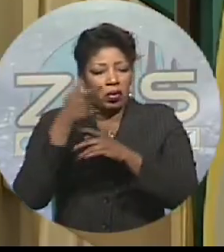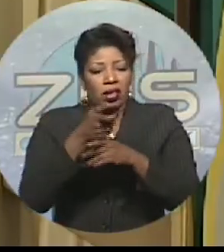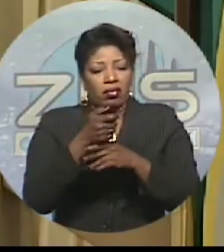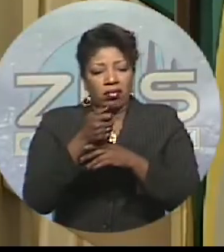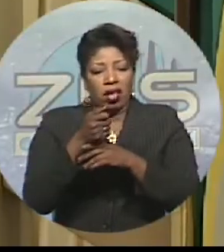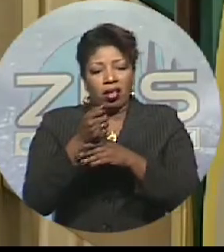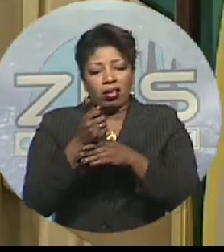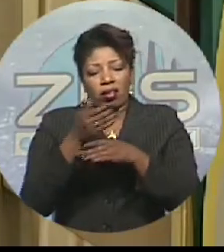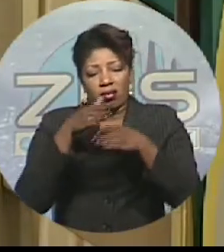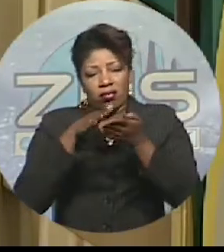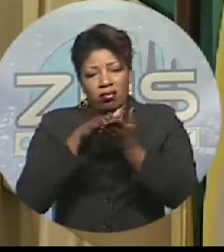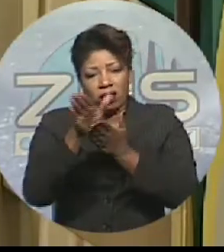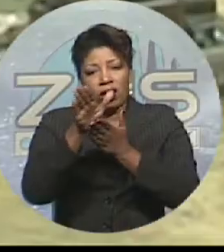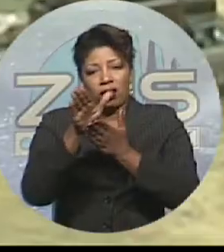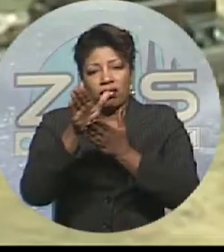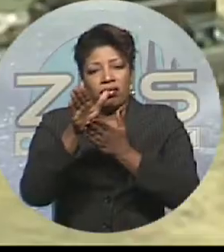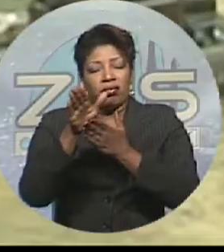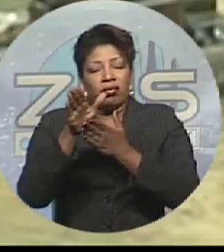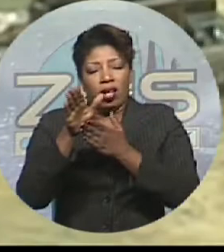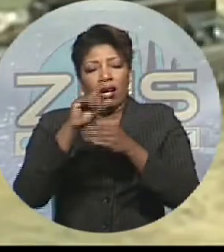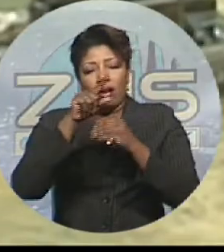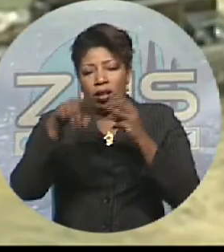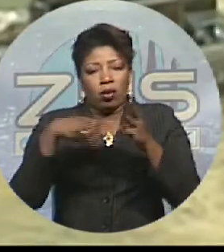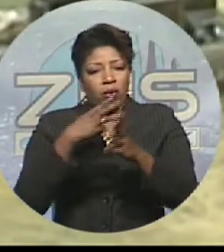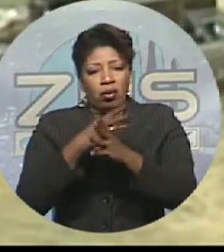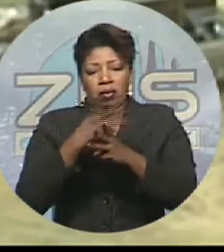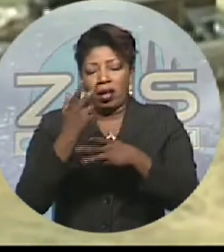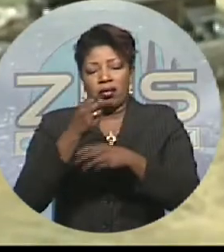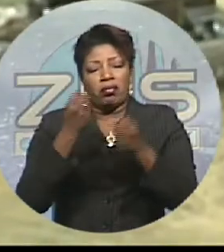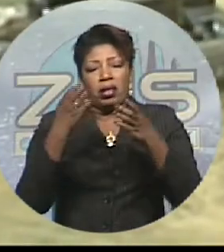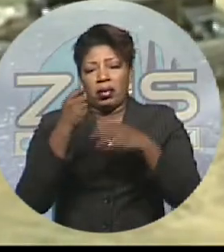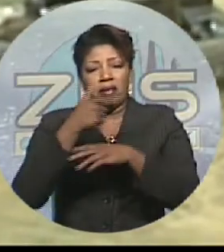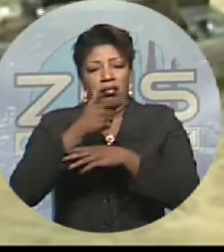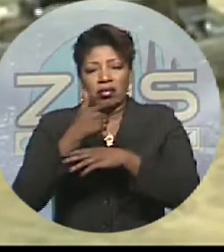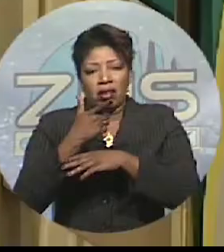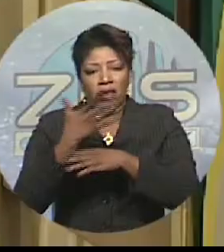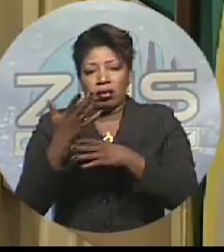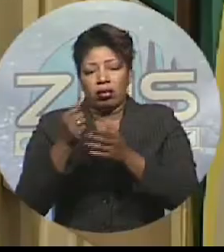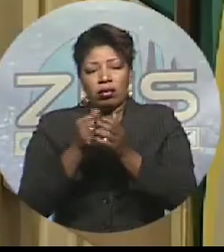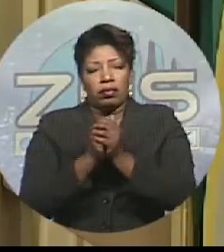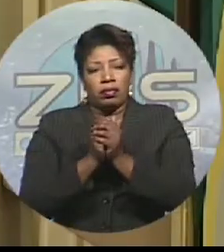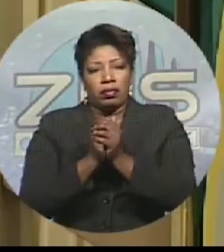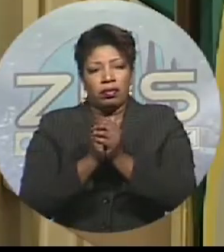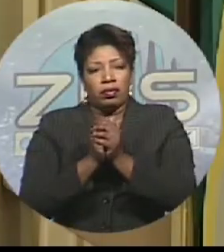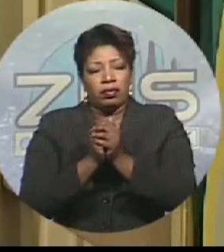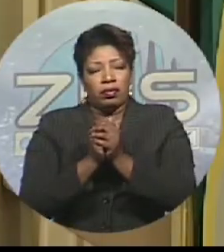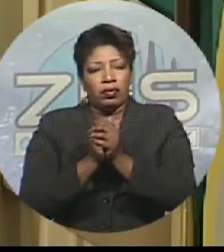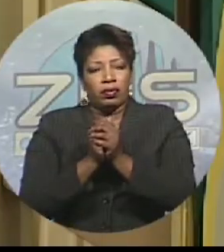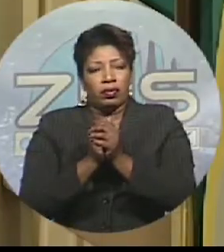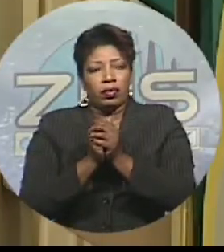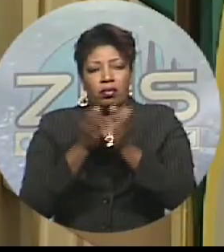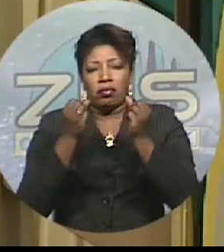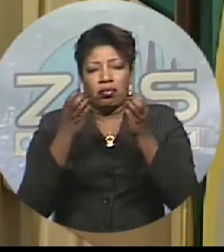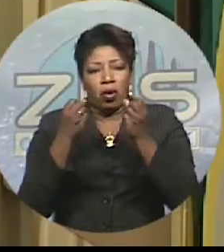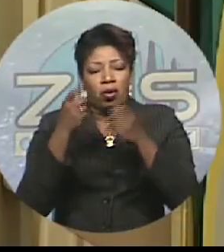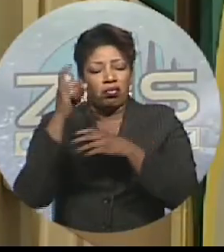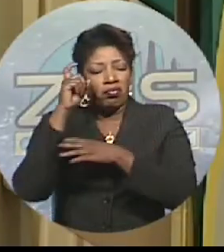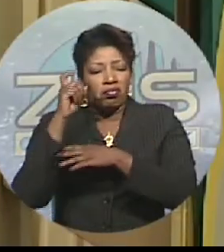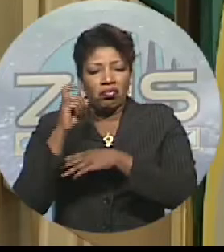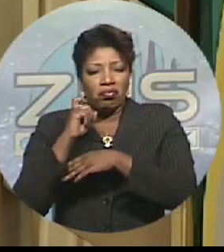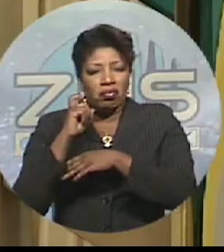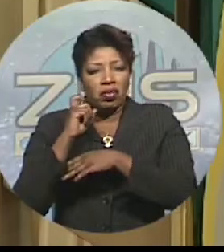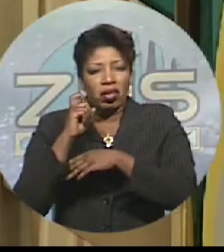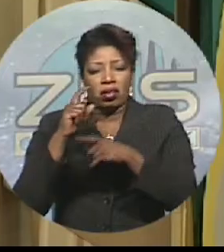the globe, but we can't get along with each other. We have more guns and less goals. We have more sex